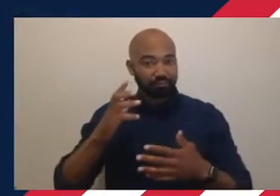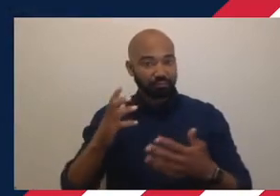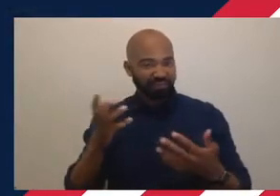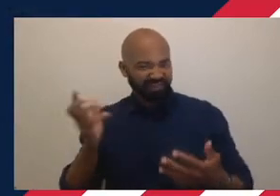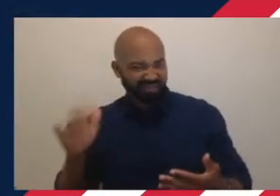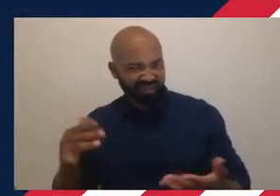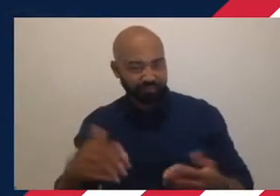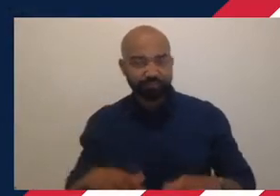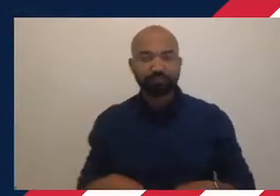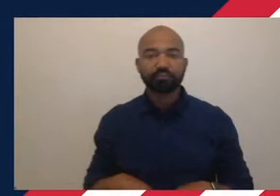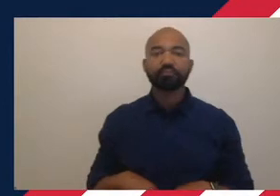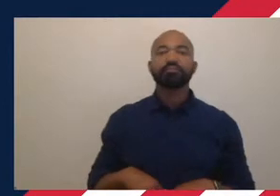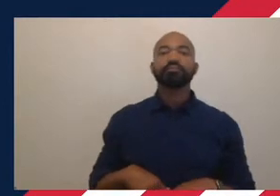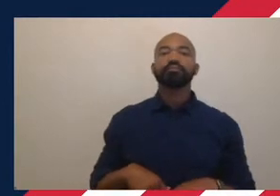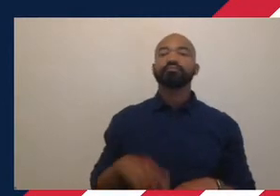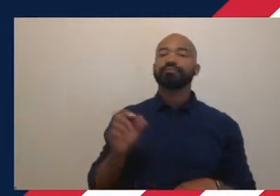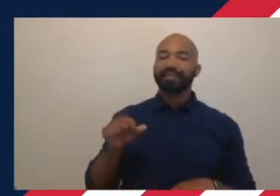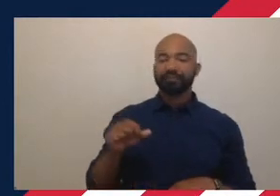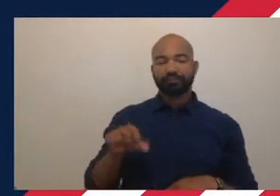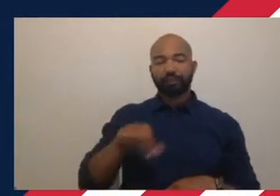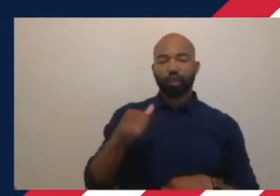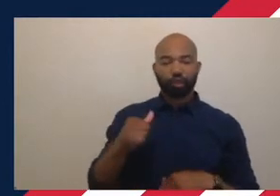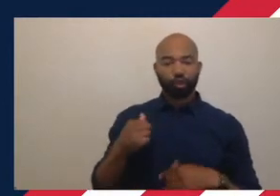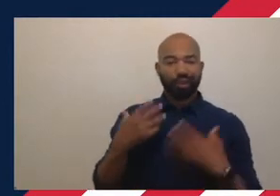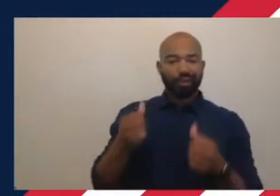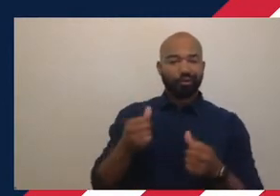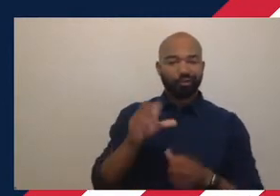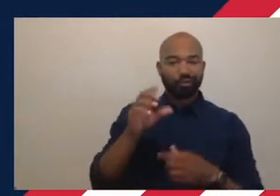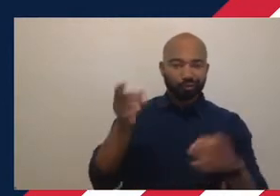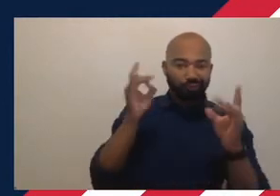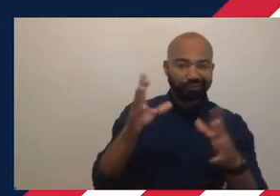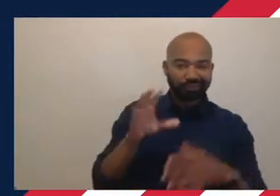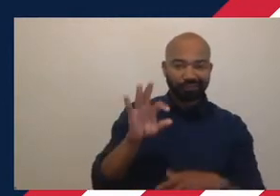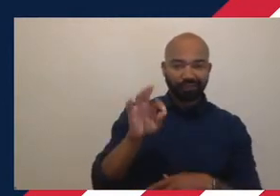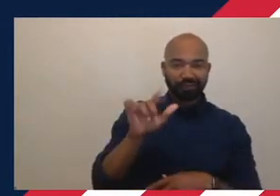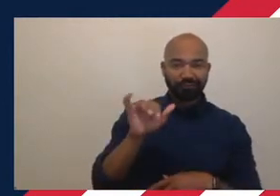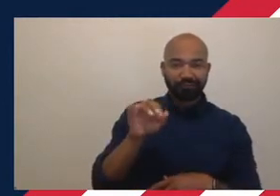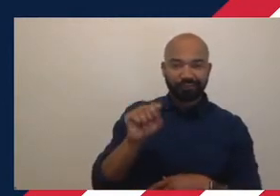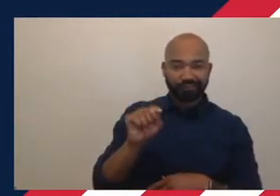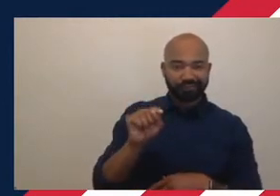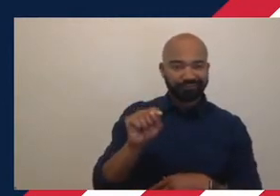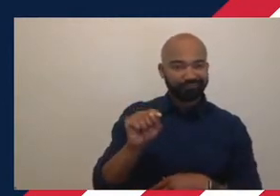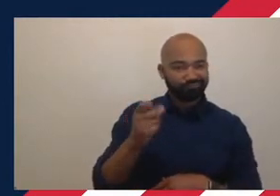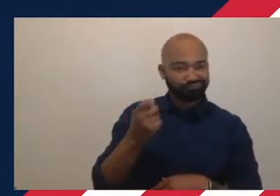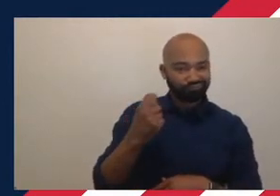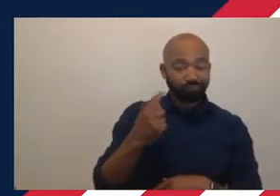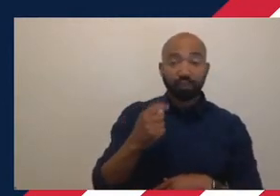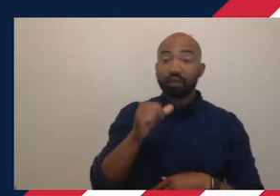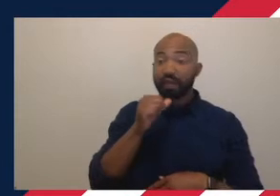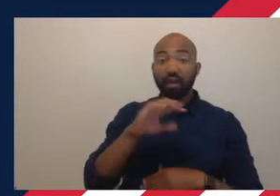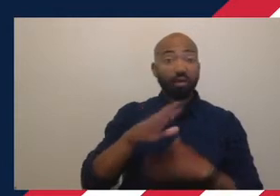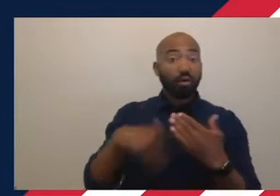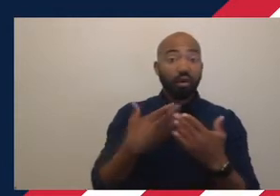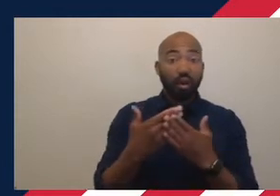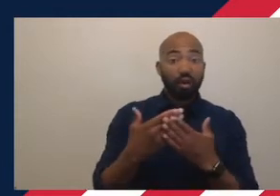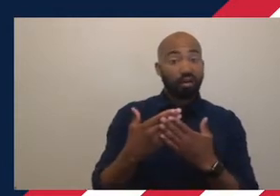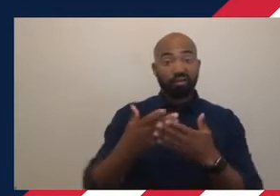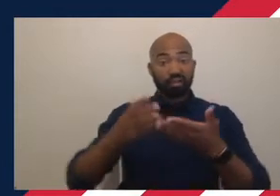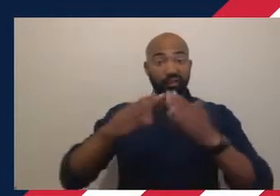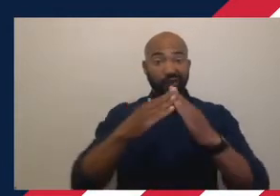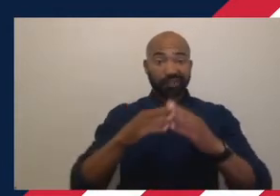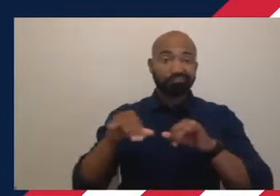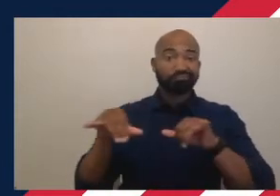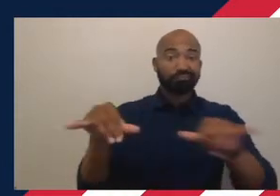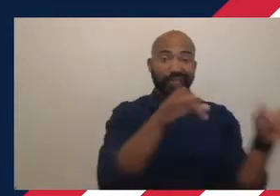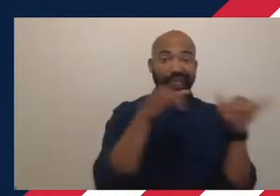public health crisis in Flint, and we learned that not all burdens are shared equally by communities.